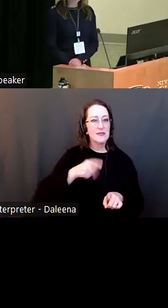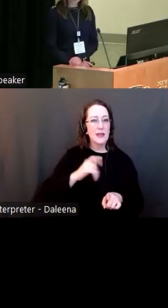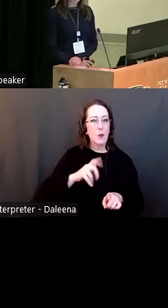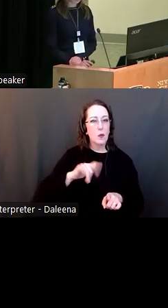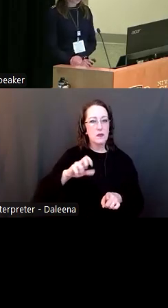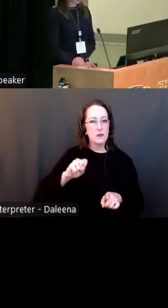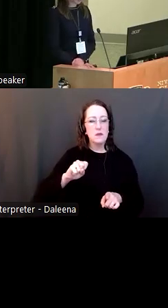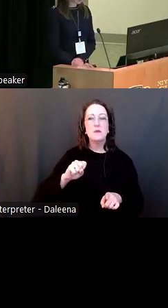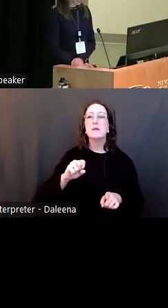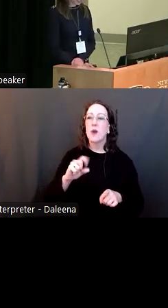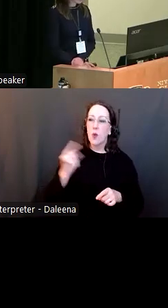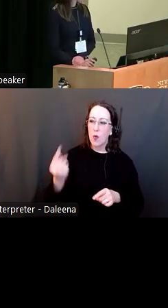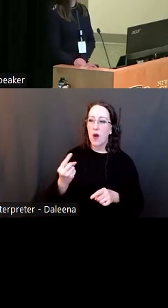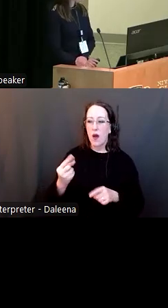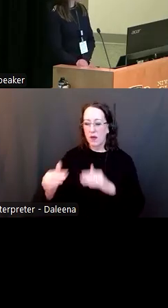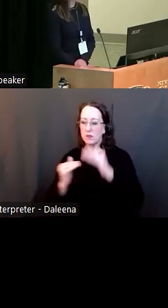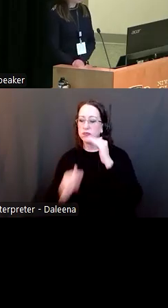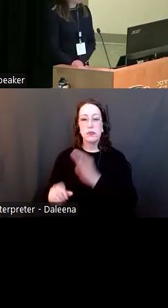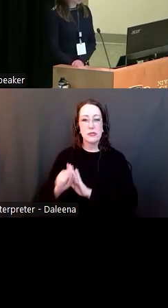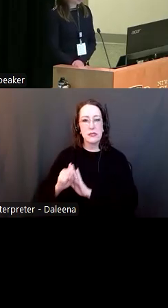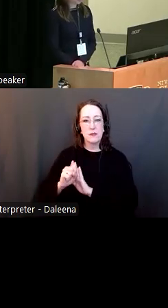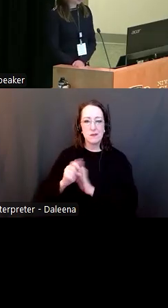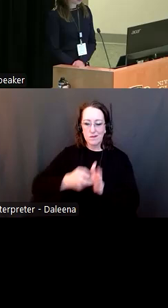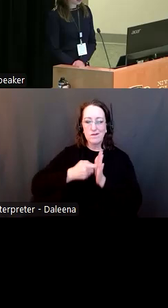least one negative symptom that requires treatment.